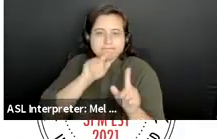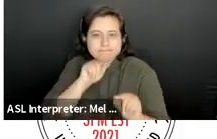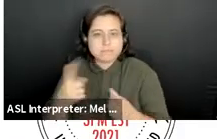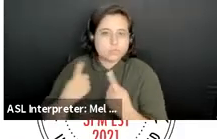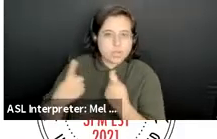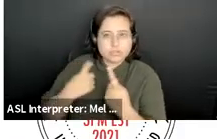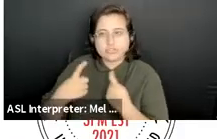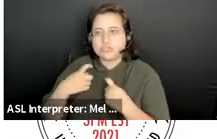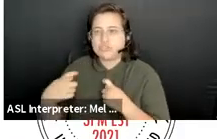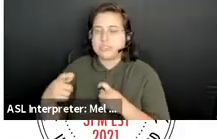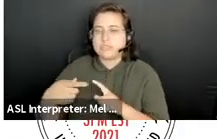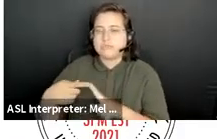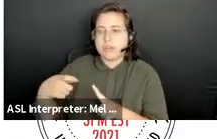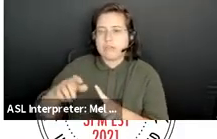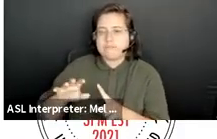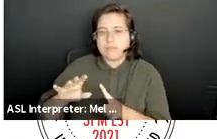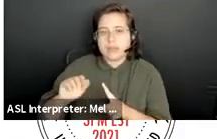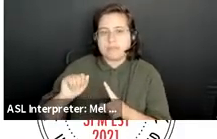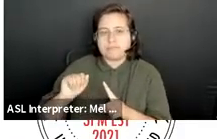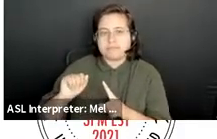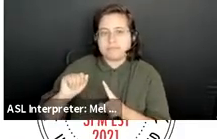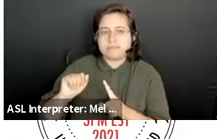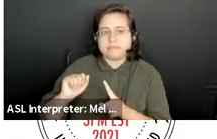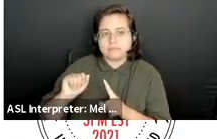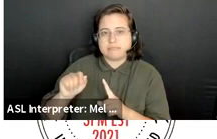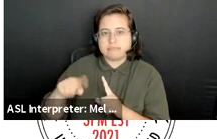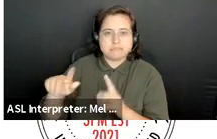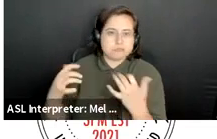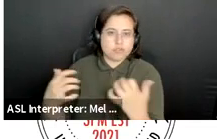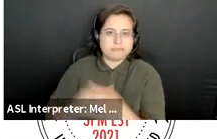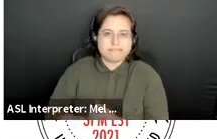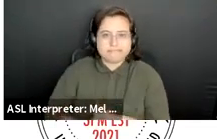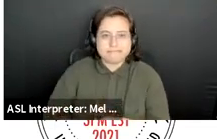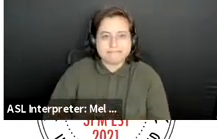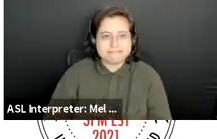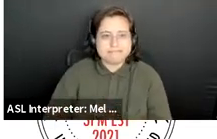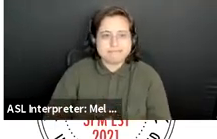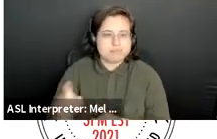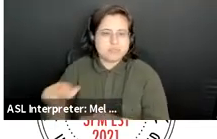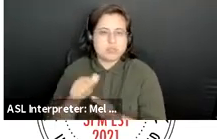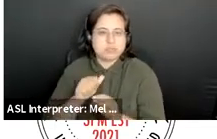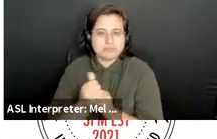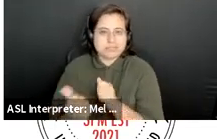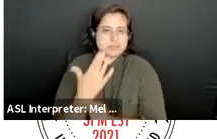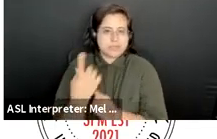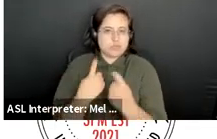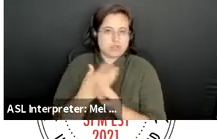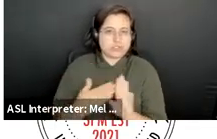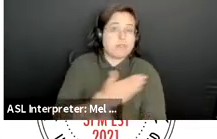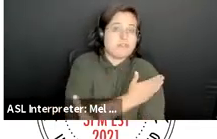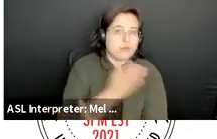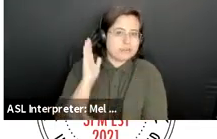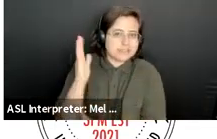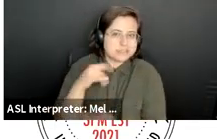received from the attendees in advance of this session.